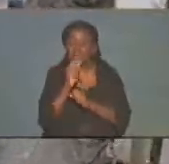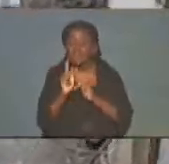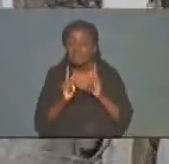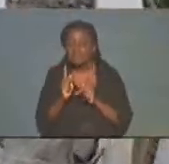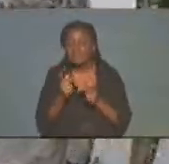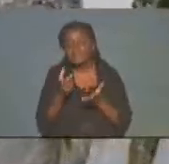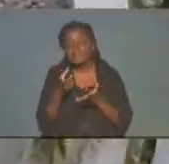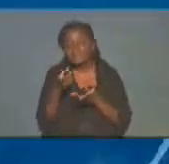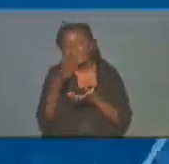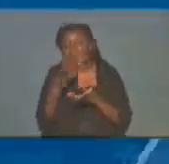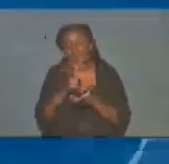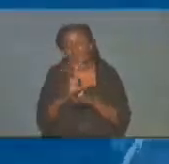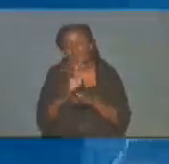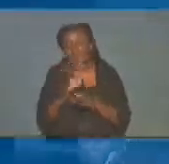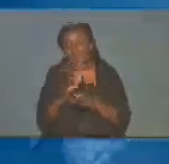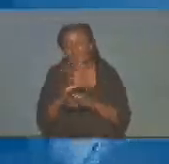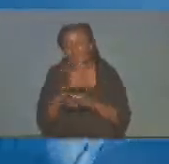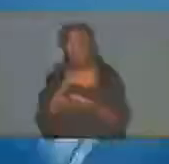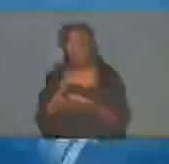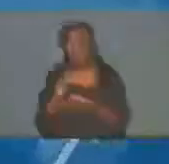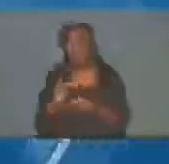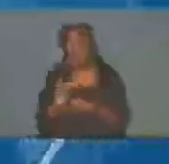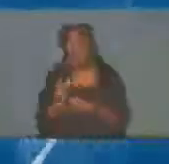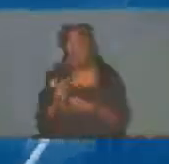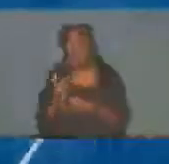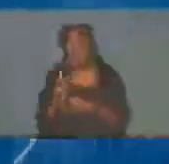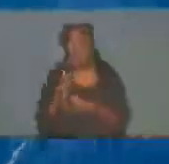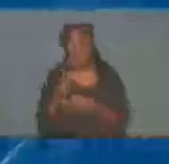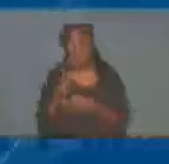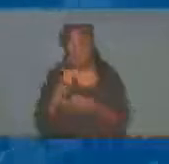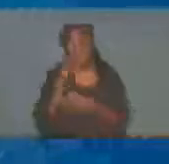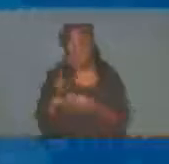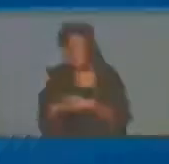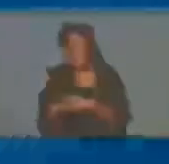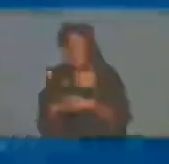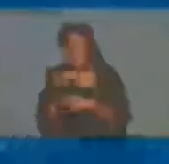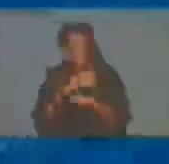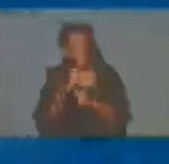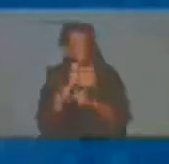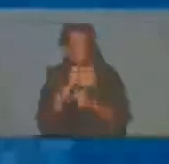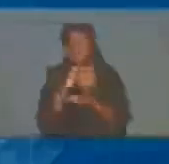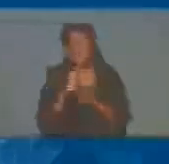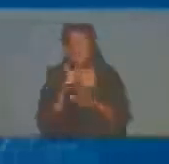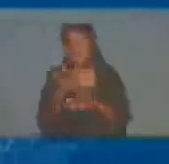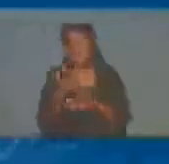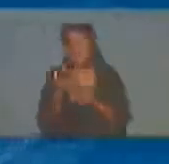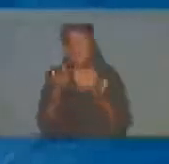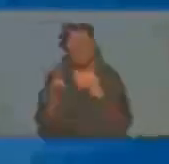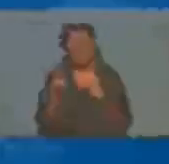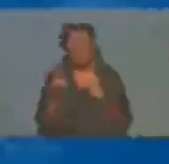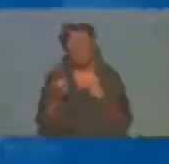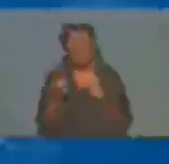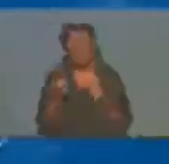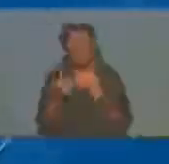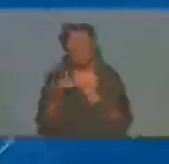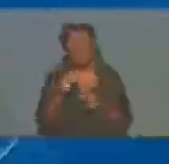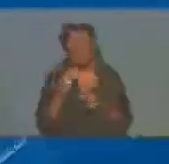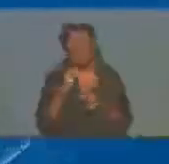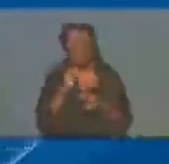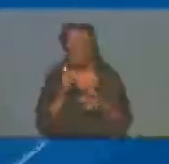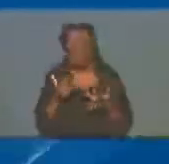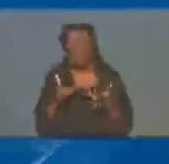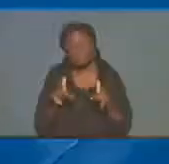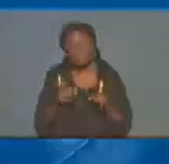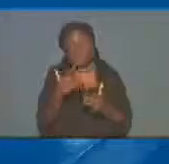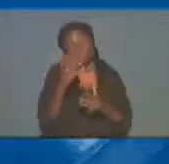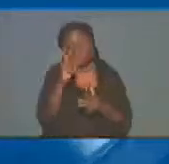in whom has to be dealt with are in place and ensure that those things are carried out as the way they should. It's unfortunate that they have to migrate here